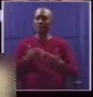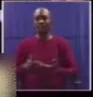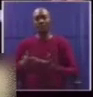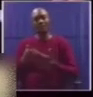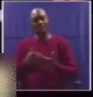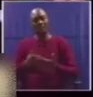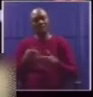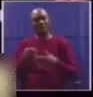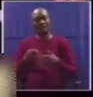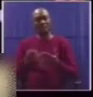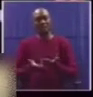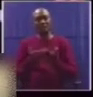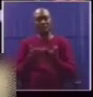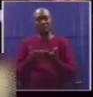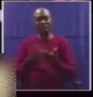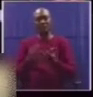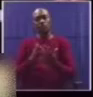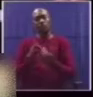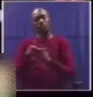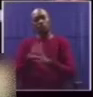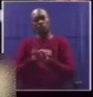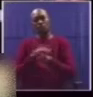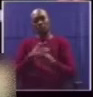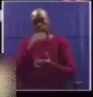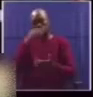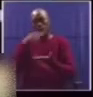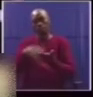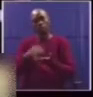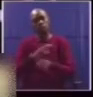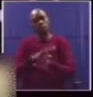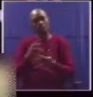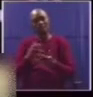its proposed implementation of the